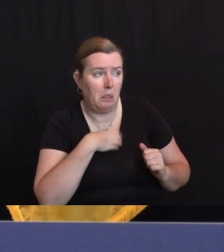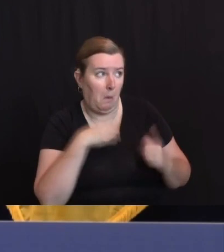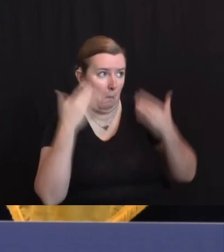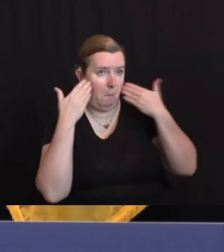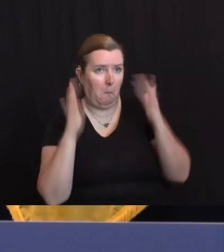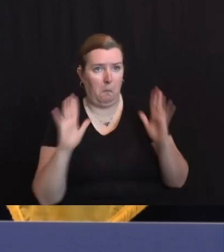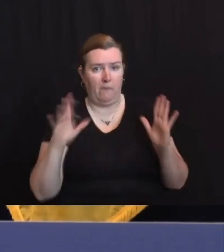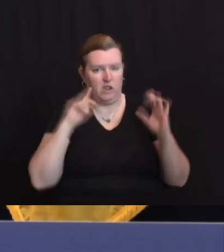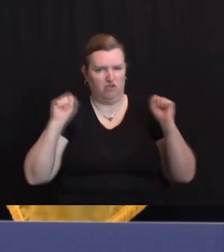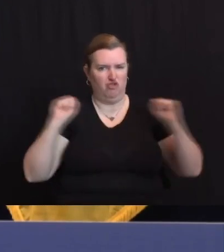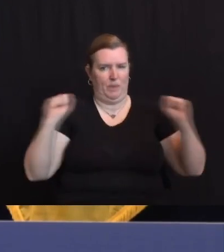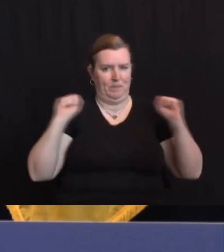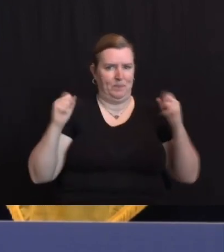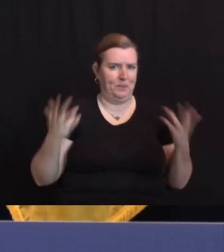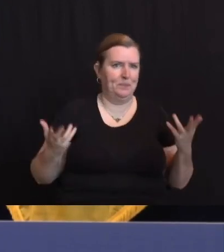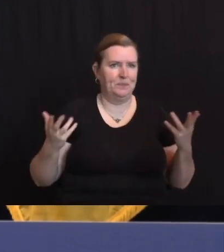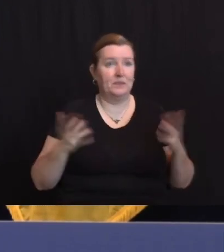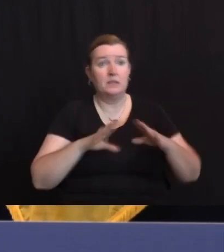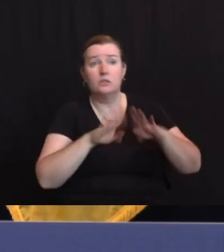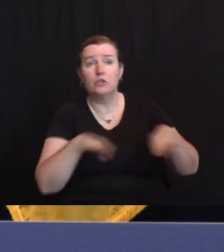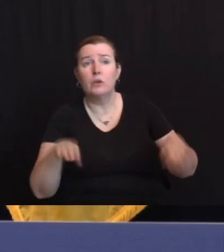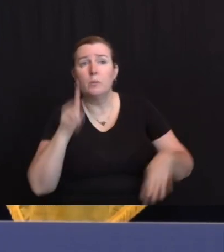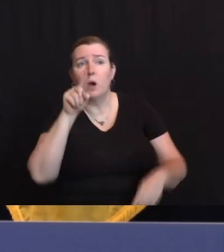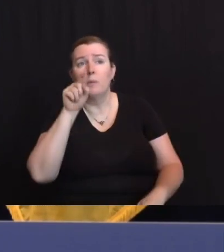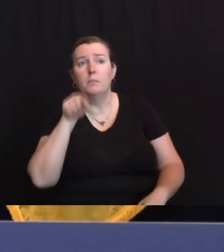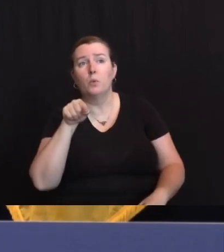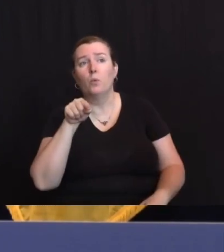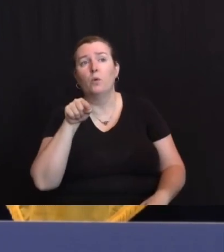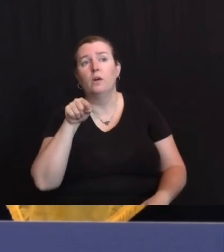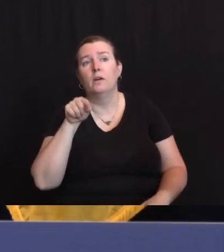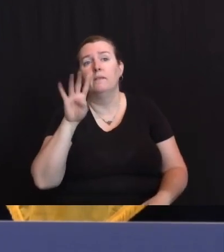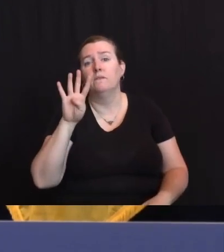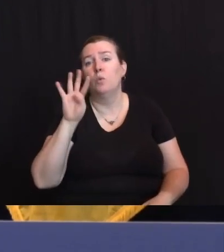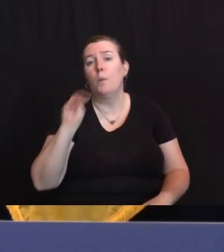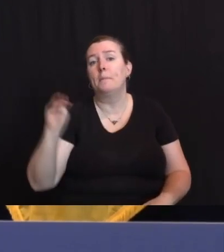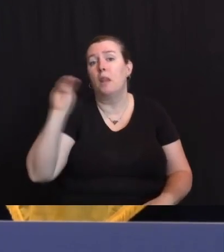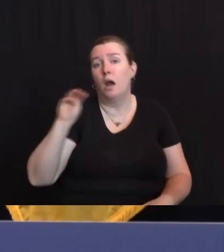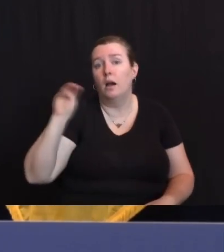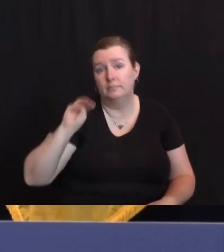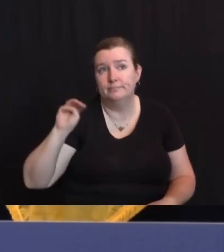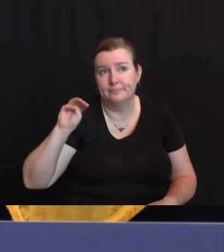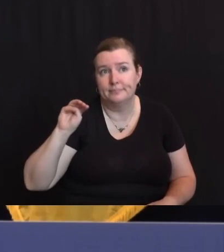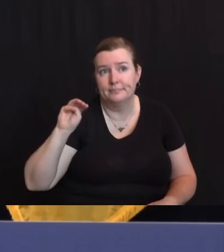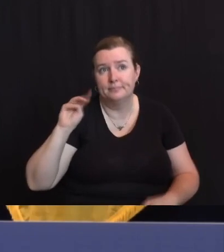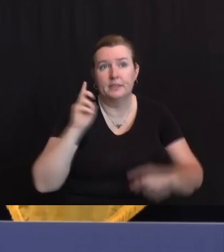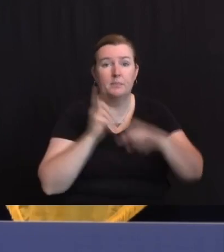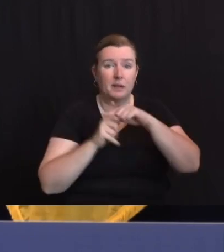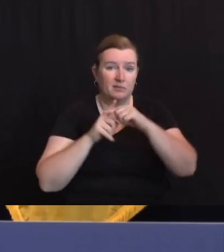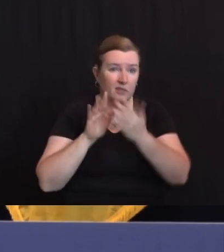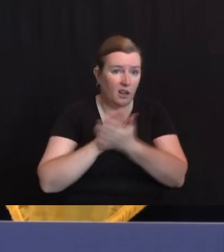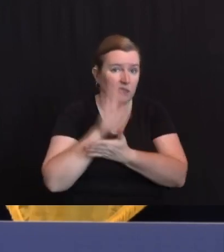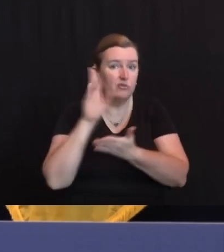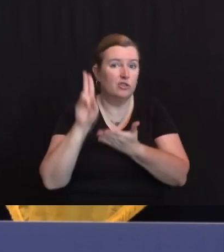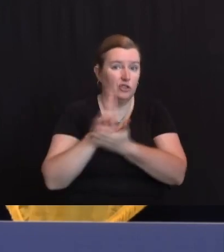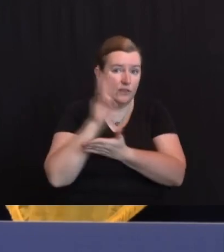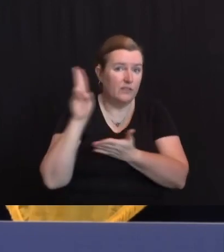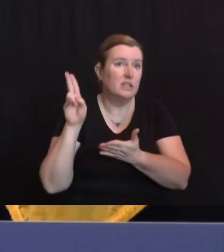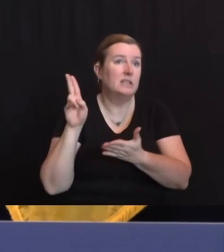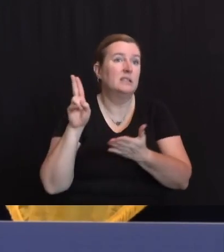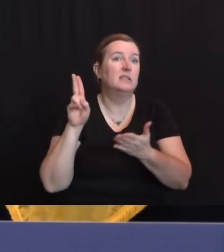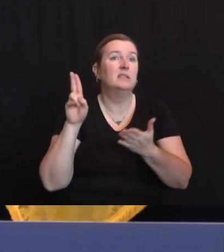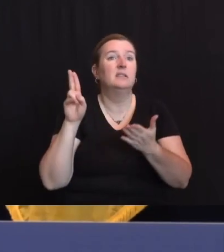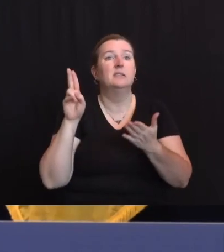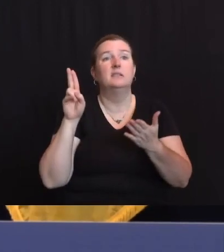school, 1.4 million plus community colleges, universities, we're clearly